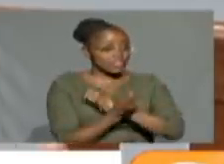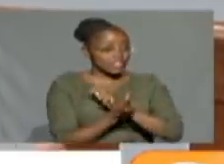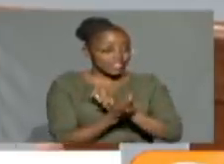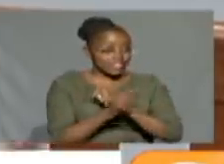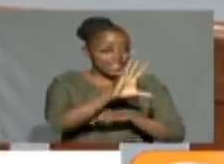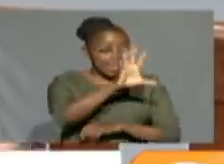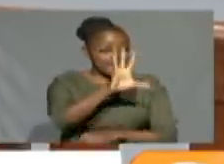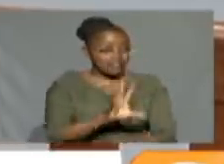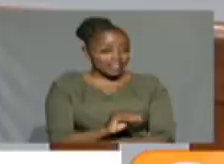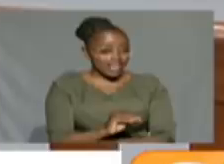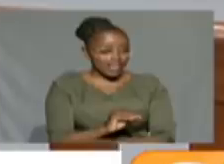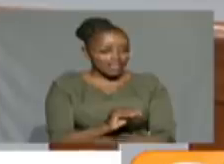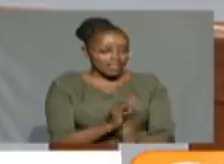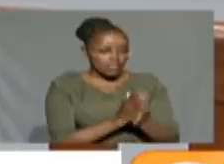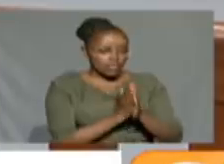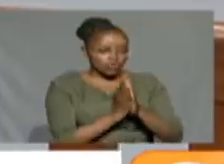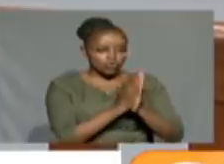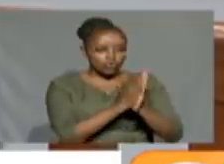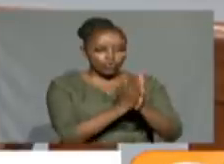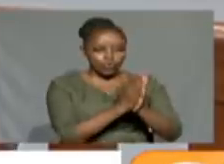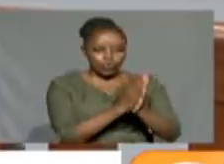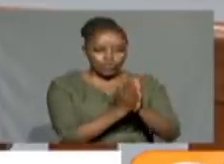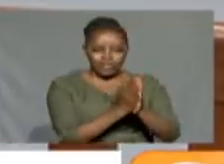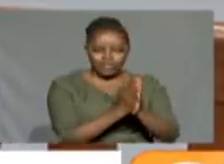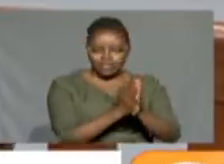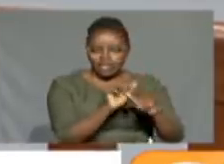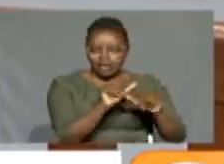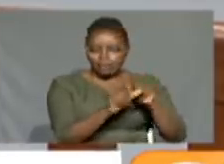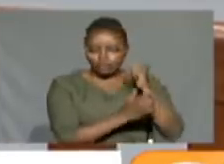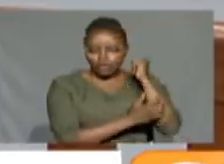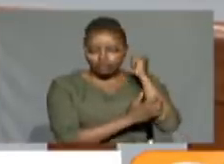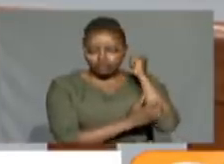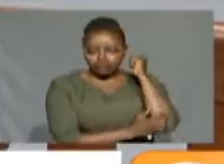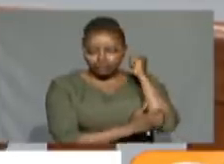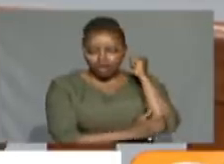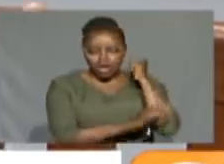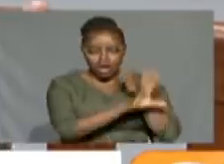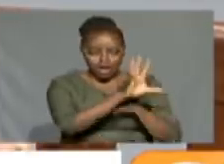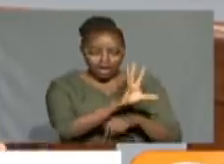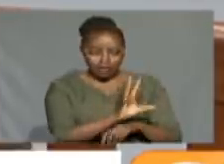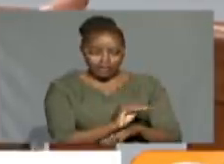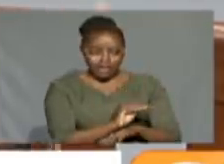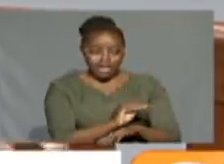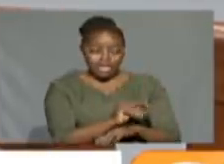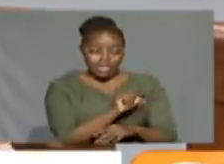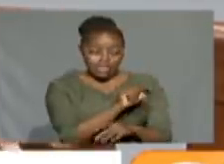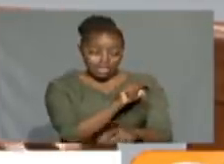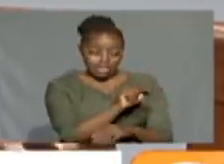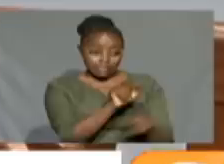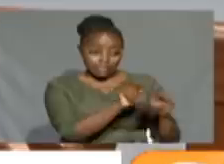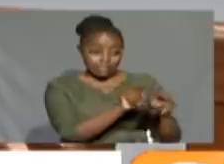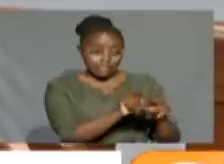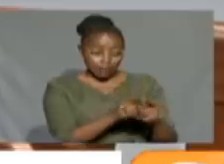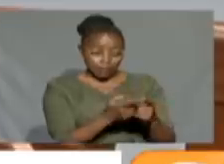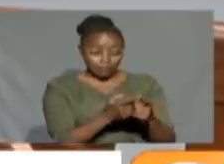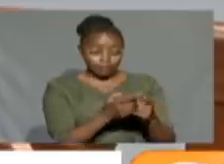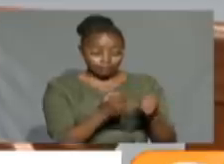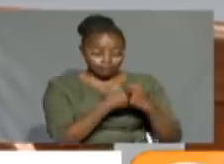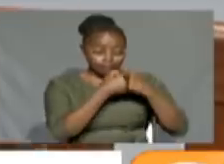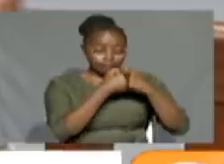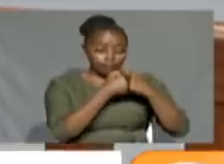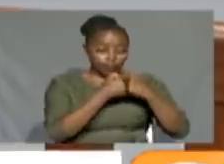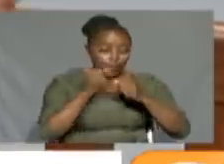continent. The narrative of a poor continent is what really is confronting this